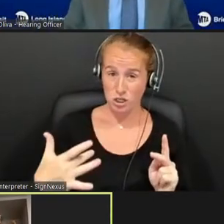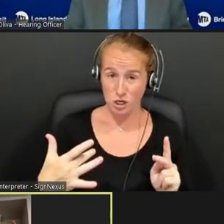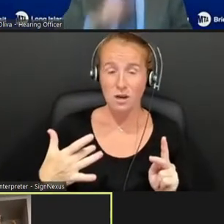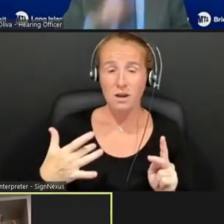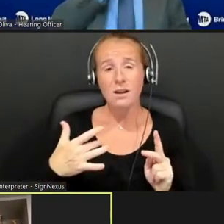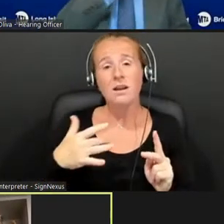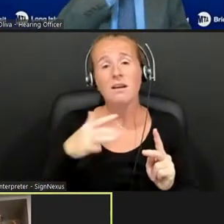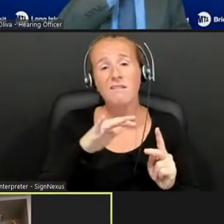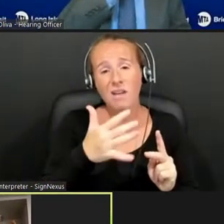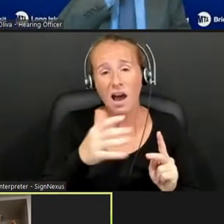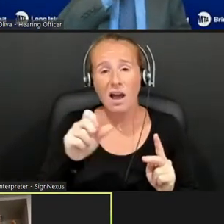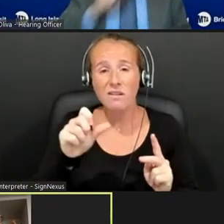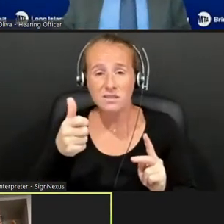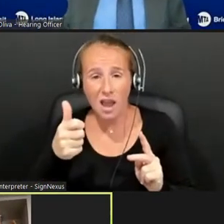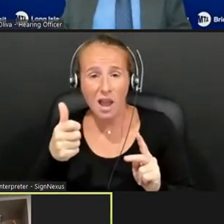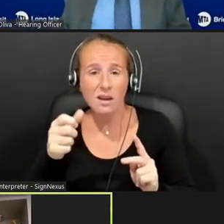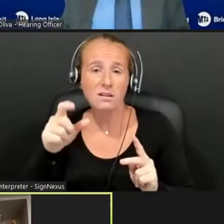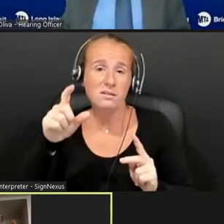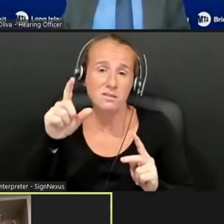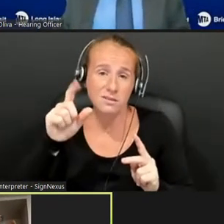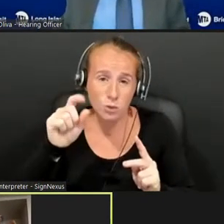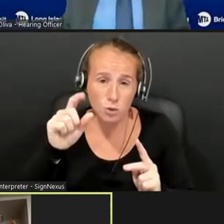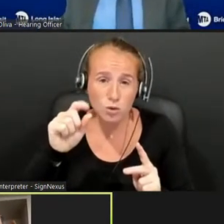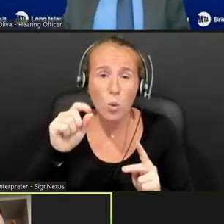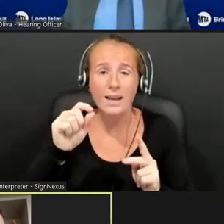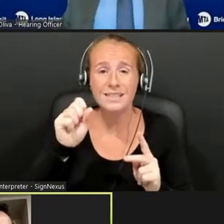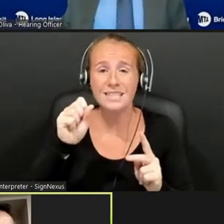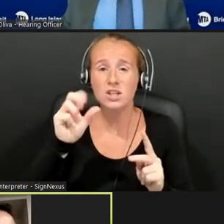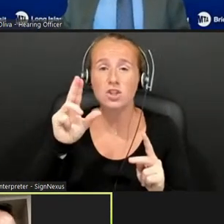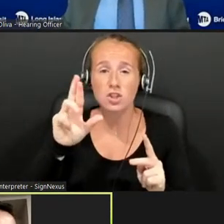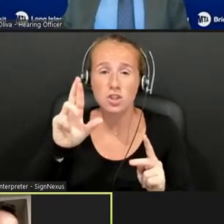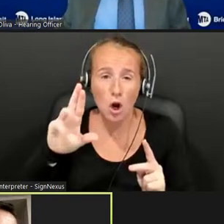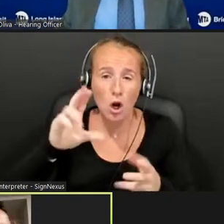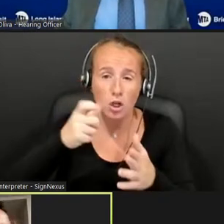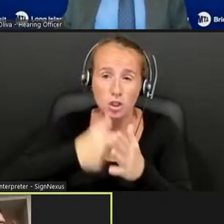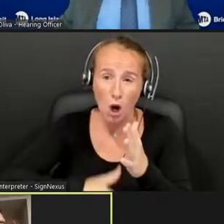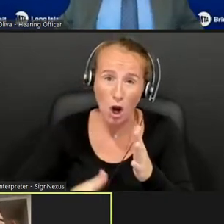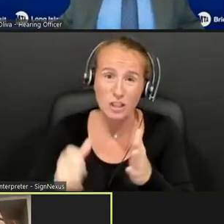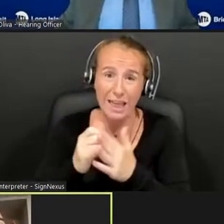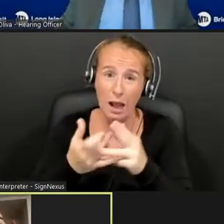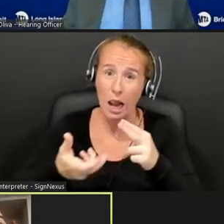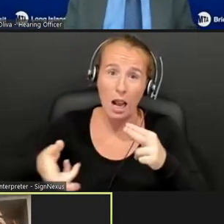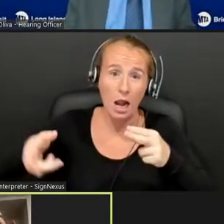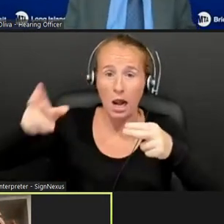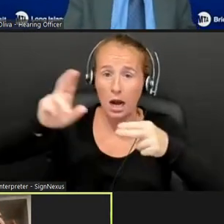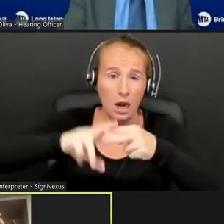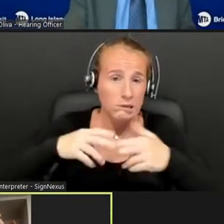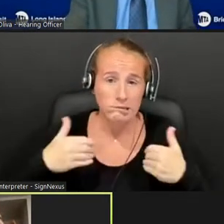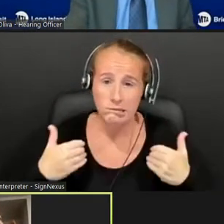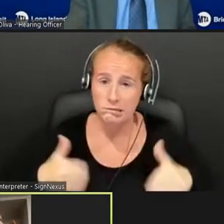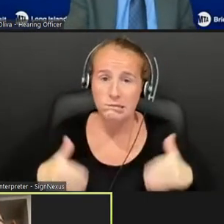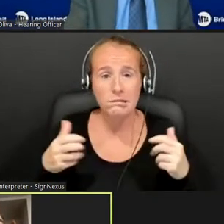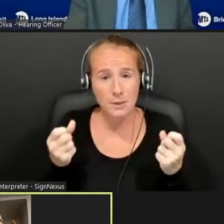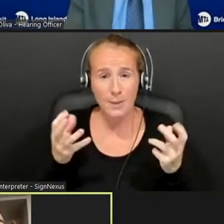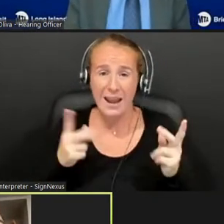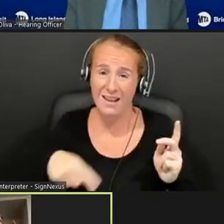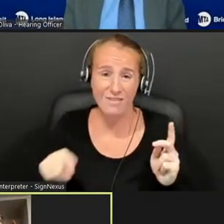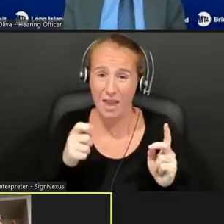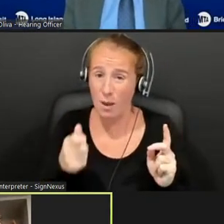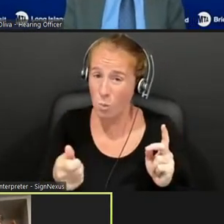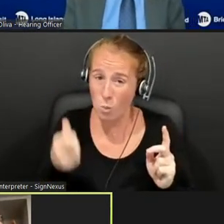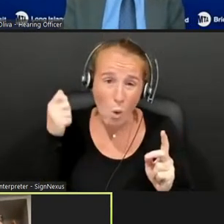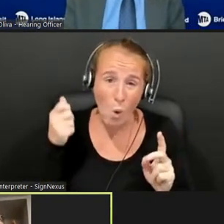or more than 20 surcharge on top of the regular fare will cause sticker shocking not allow these passengers to